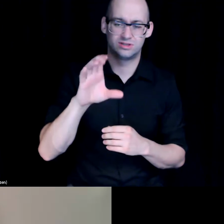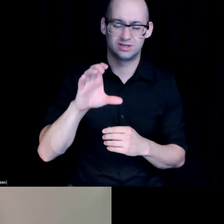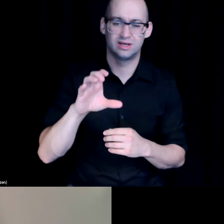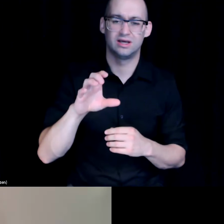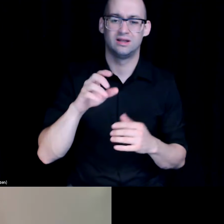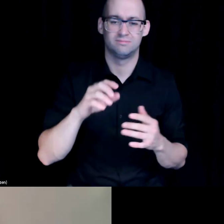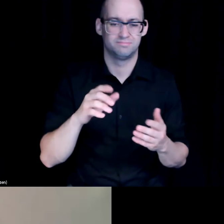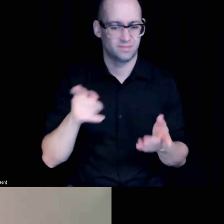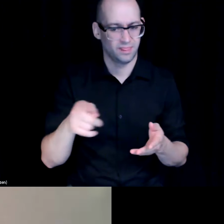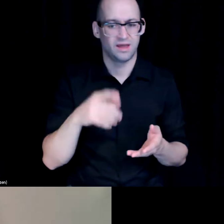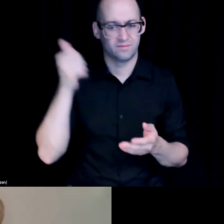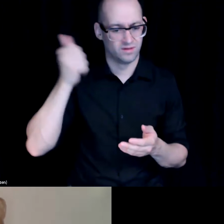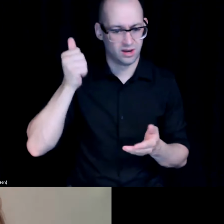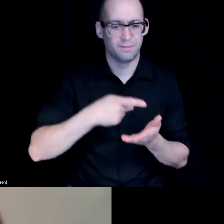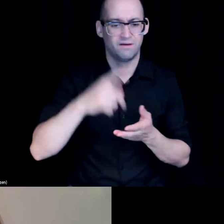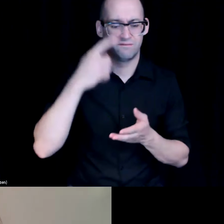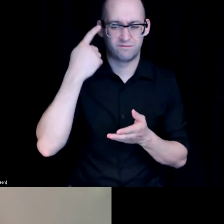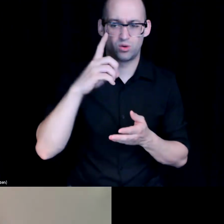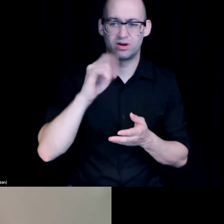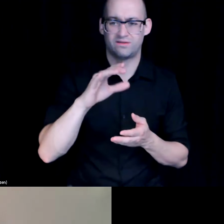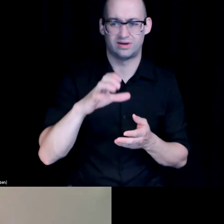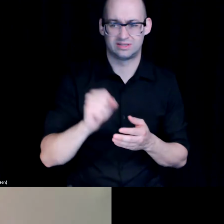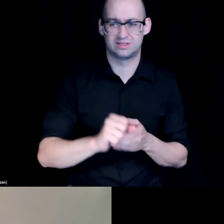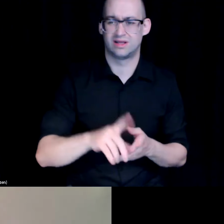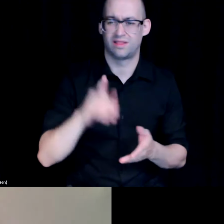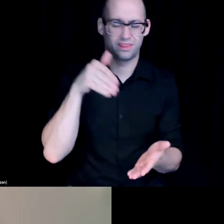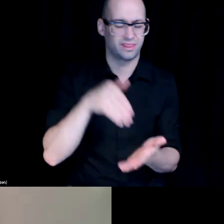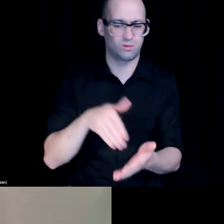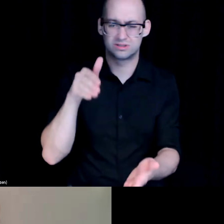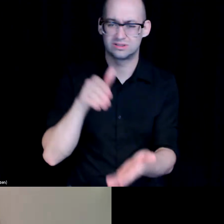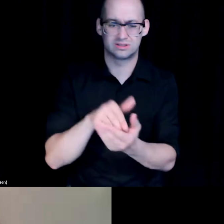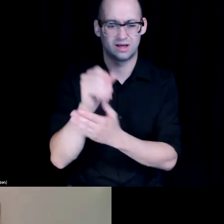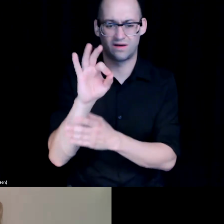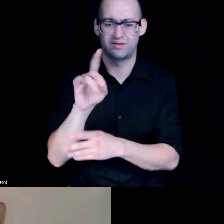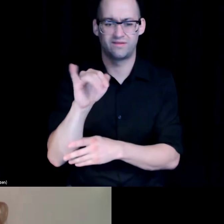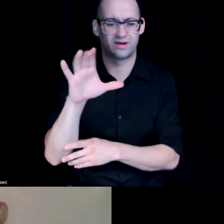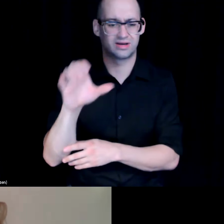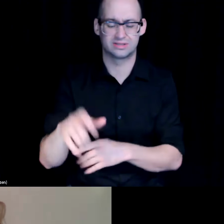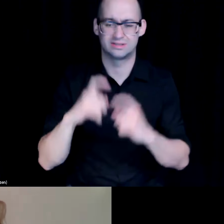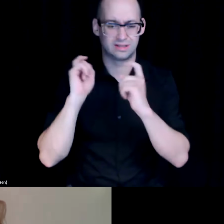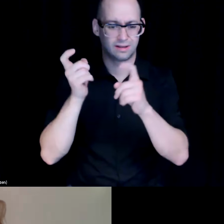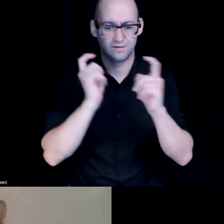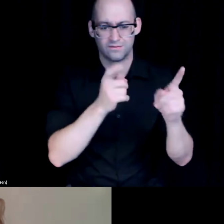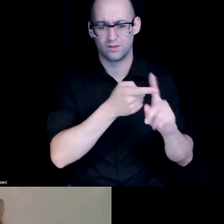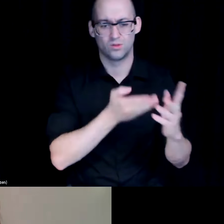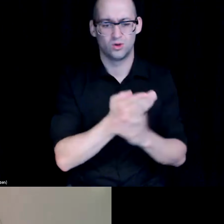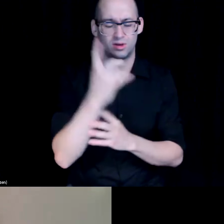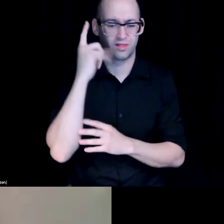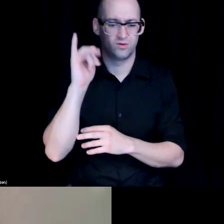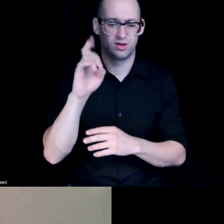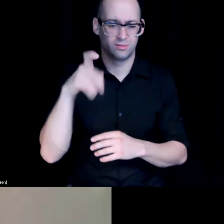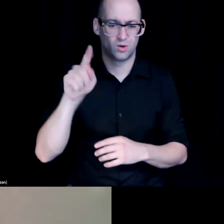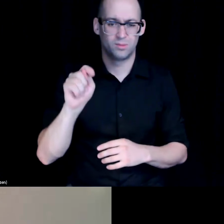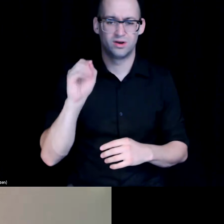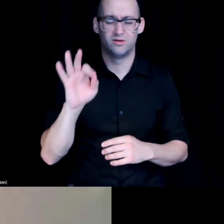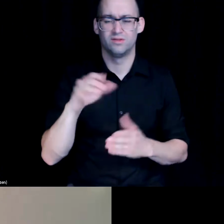That's amazing. There are thousands of devices being distributed through the California Department of Aging. And so what we've been doing